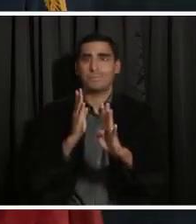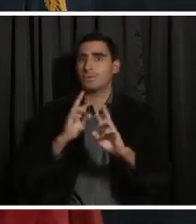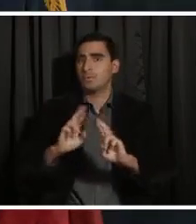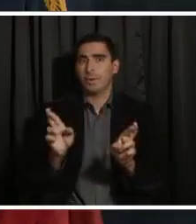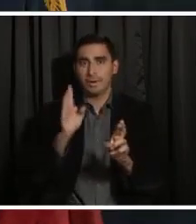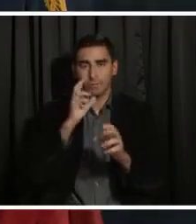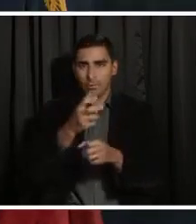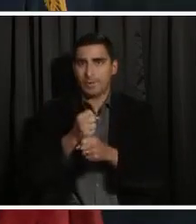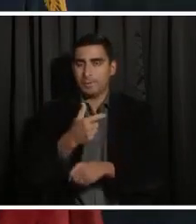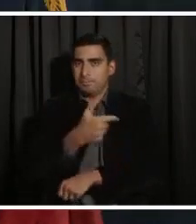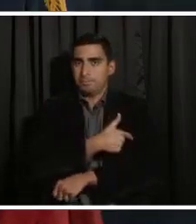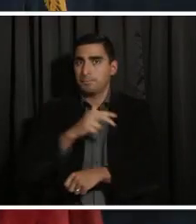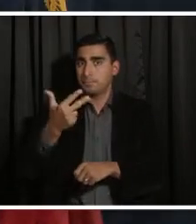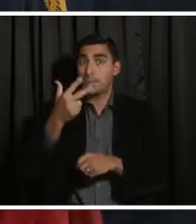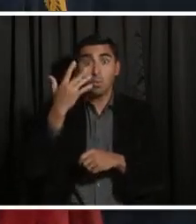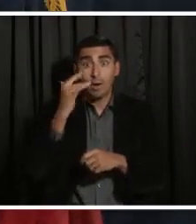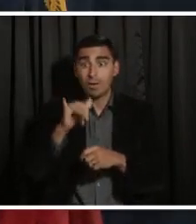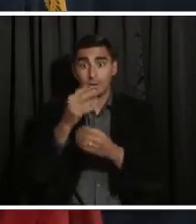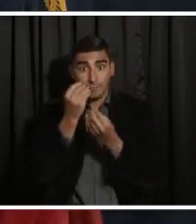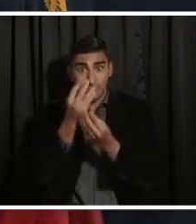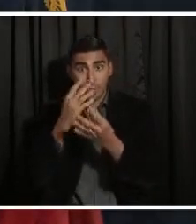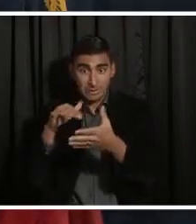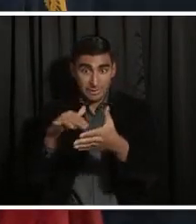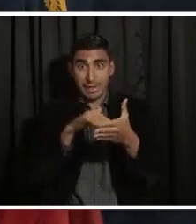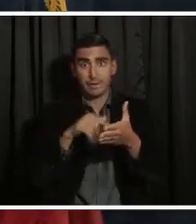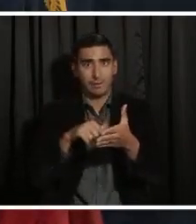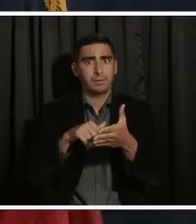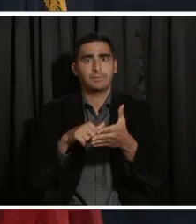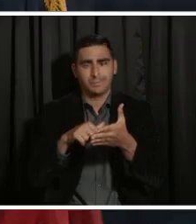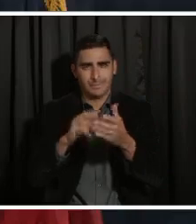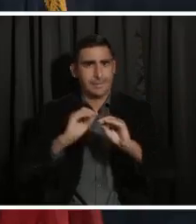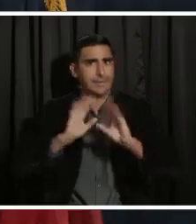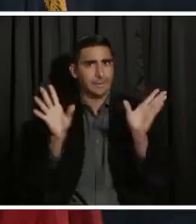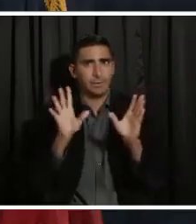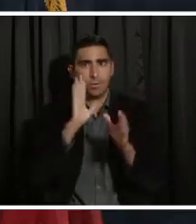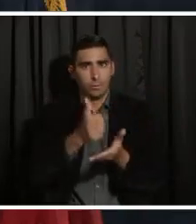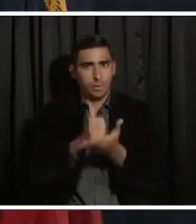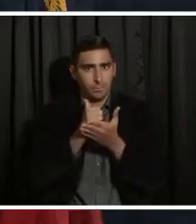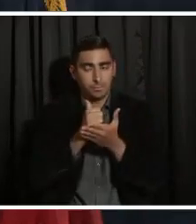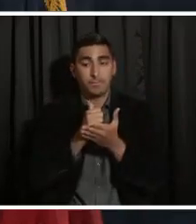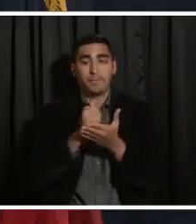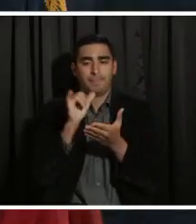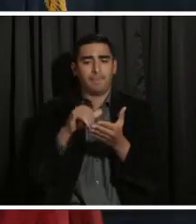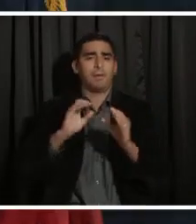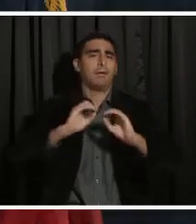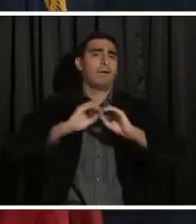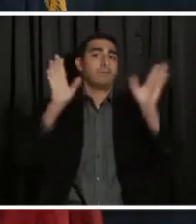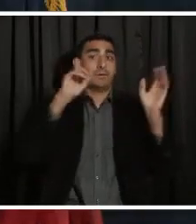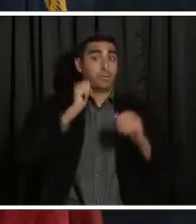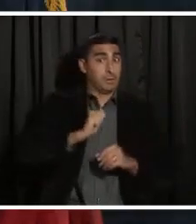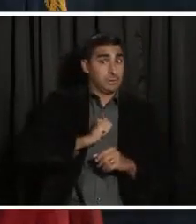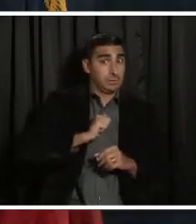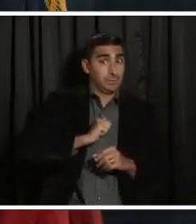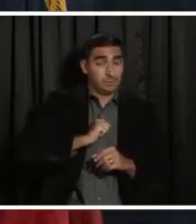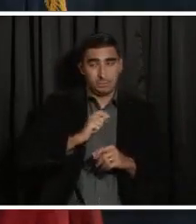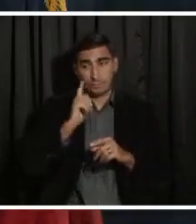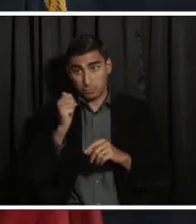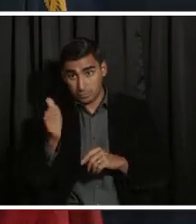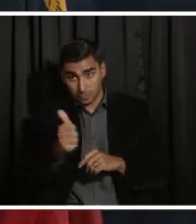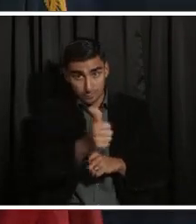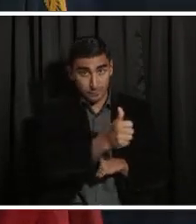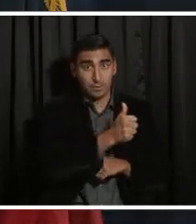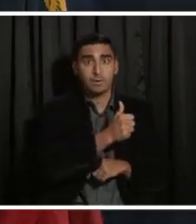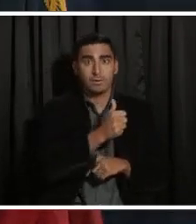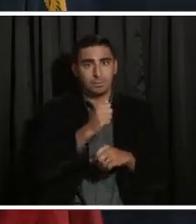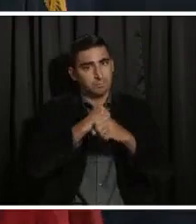because the data is off the charts. And that should be a clear message to ourselves, of course, to protect yourselves, but also, as we're going to